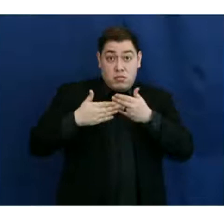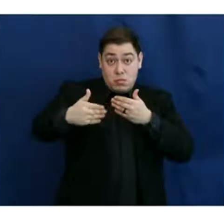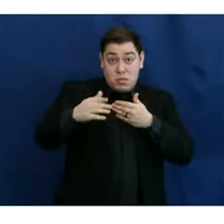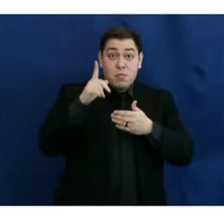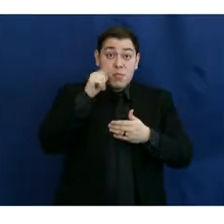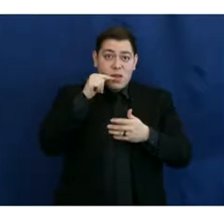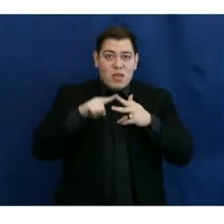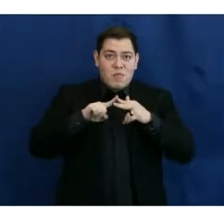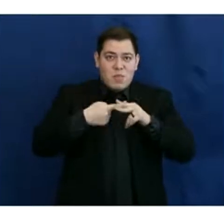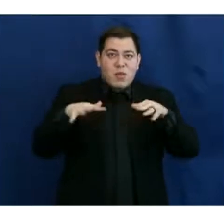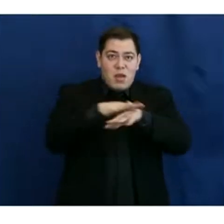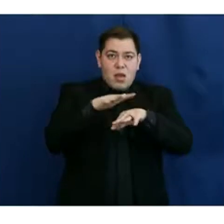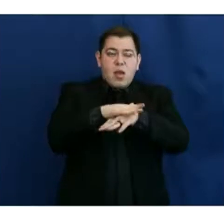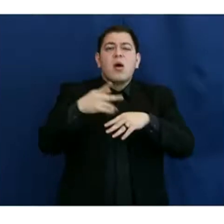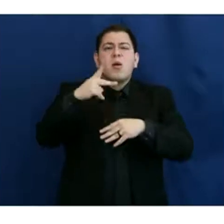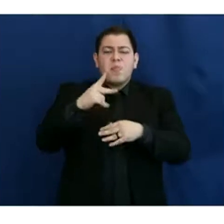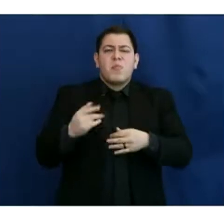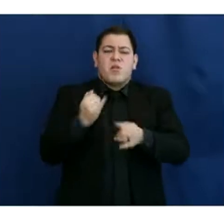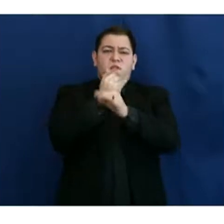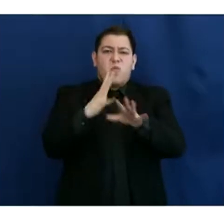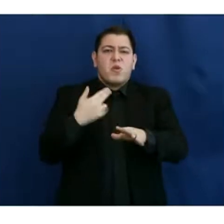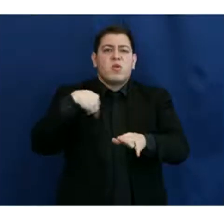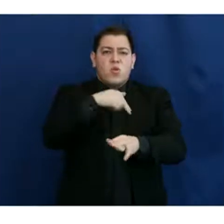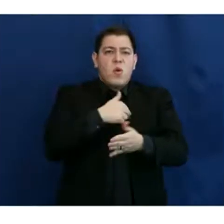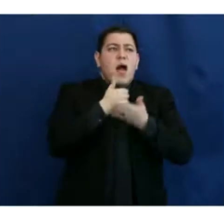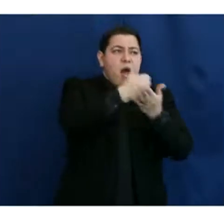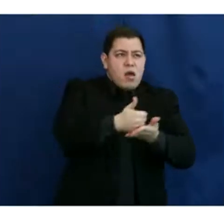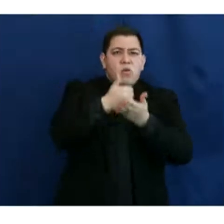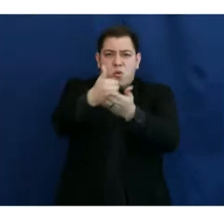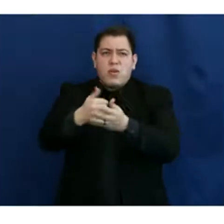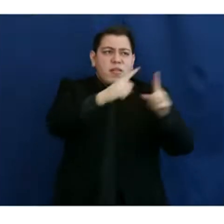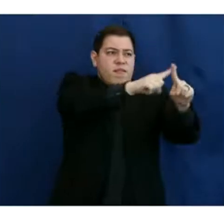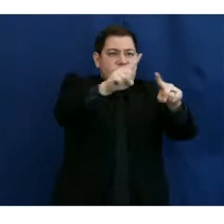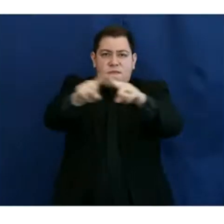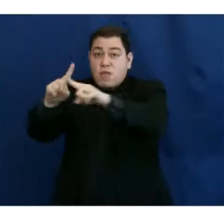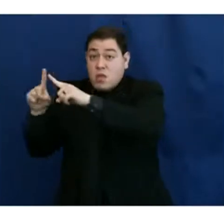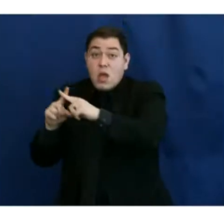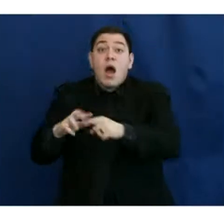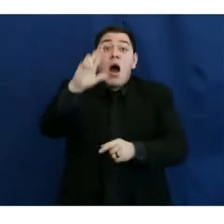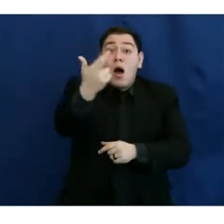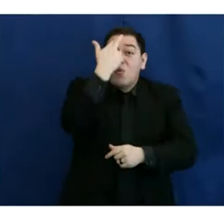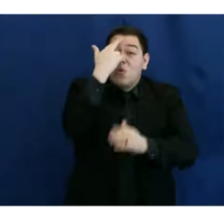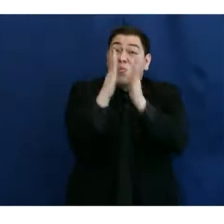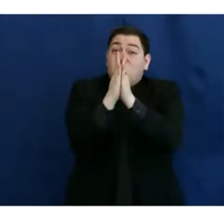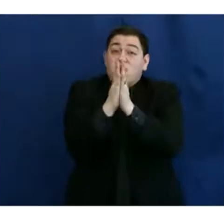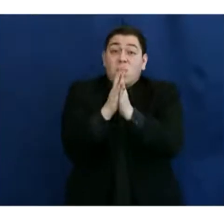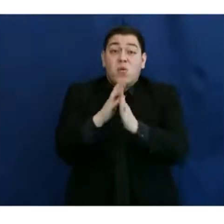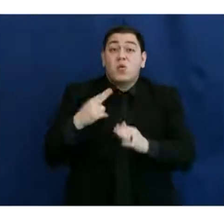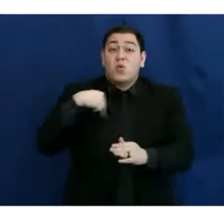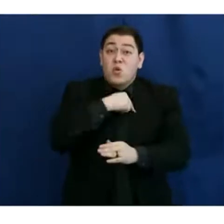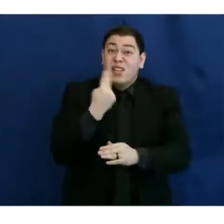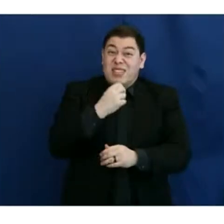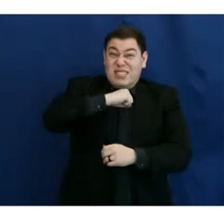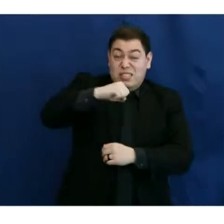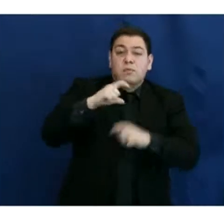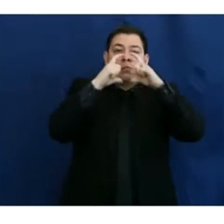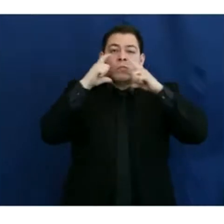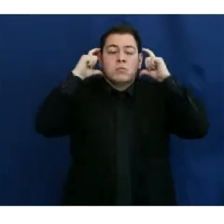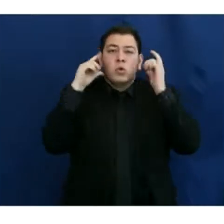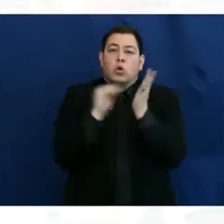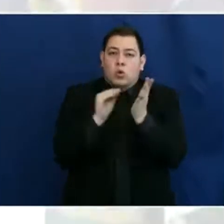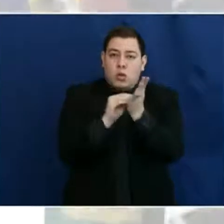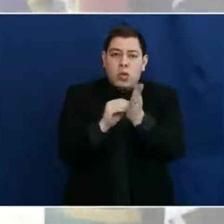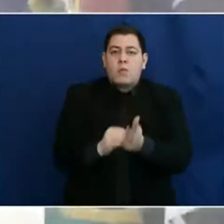a las comunidades que tengan la información que necesitan y hay que seguir usando nuestros protectores para poder estar seguros y sanos. Gracias.